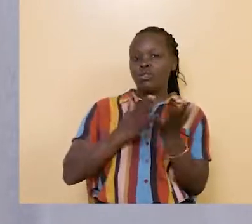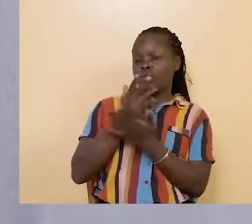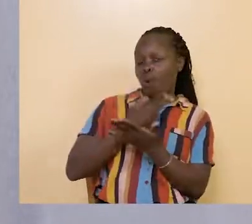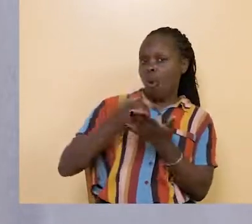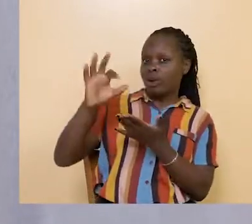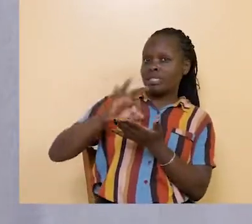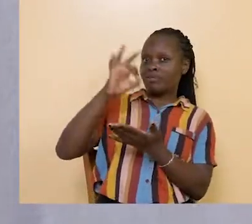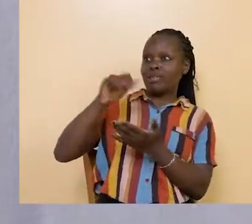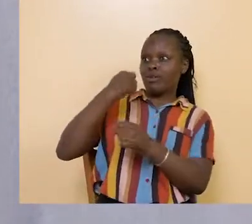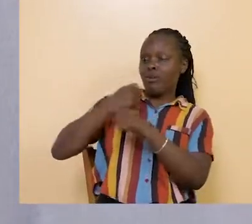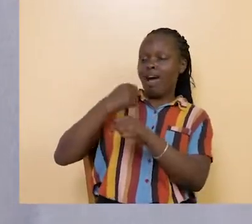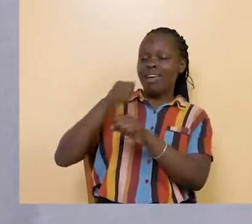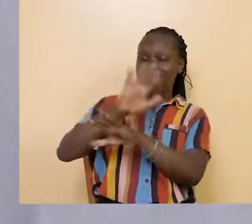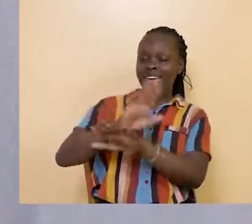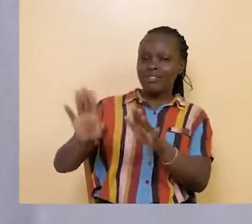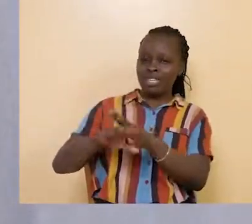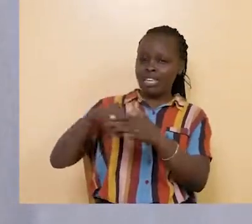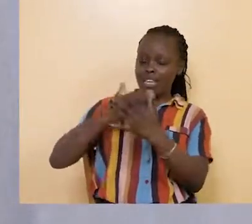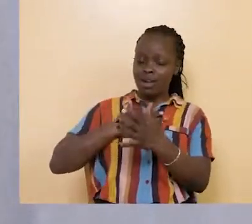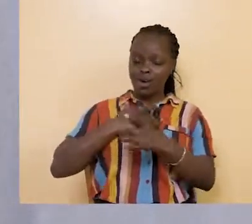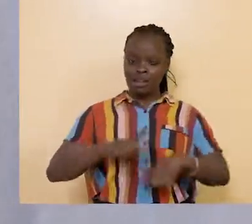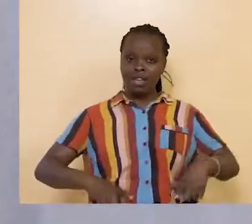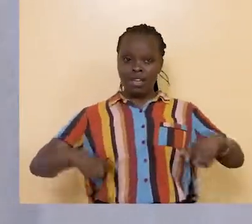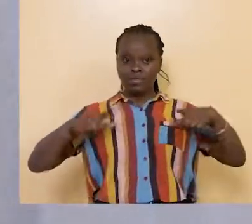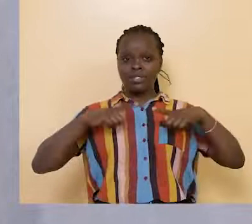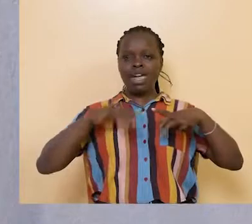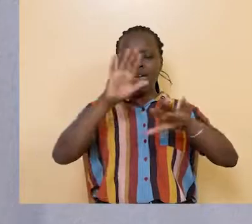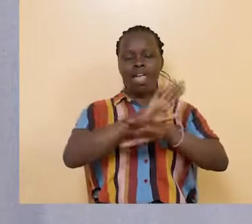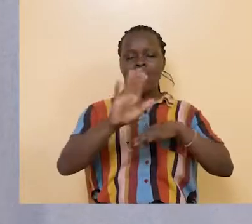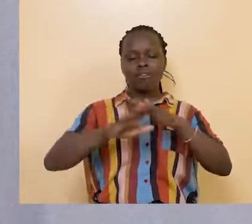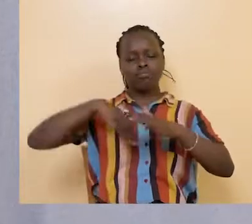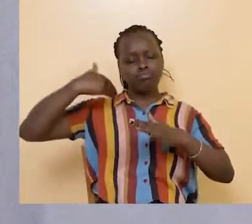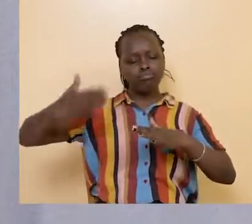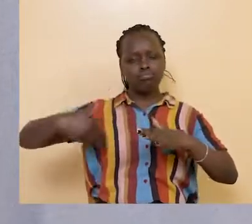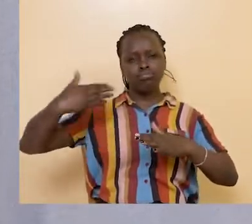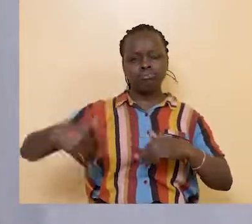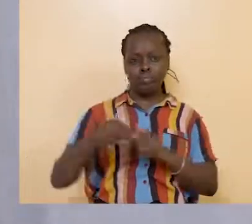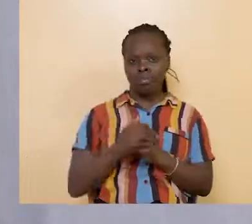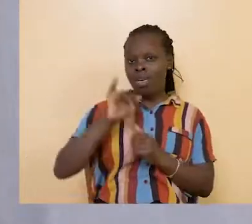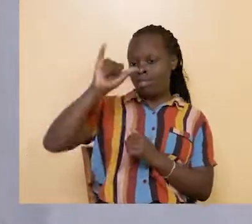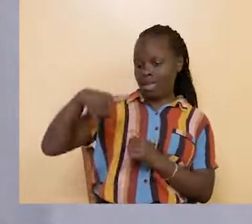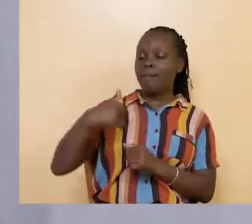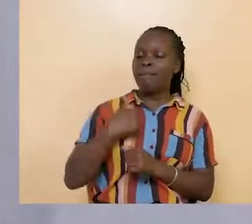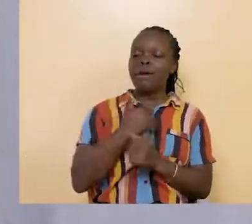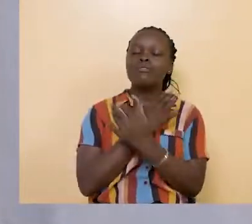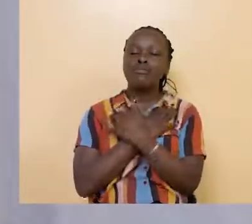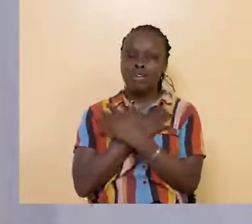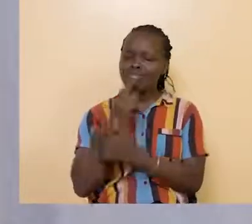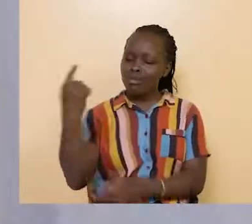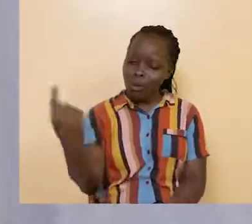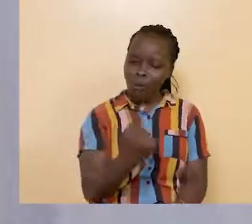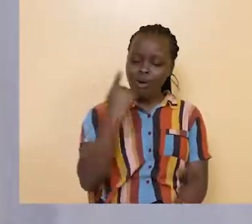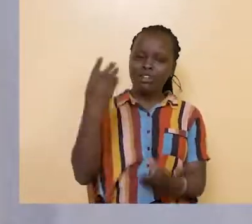the Holy Spirit working out that righteousness in our lives every single day, that, my friends, is the